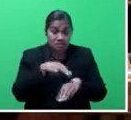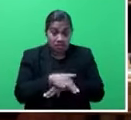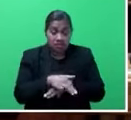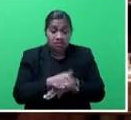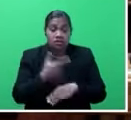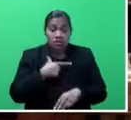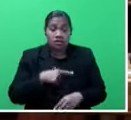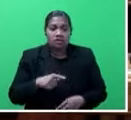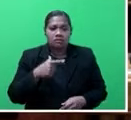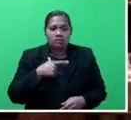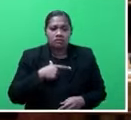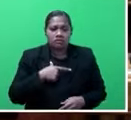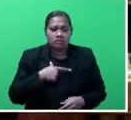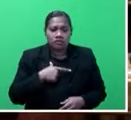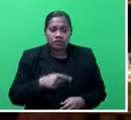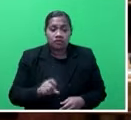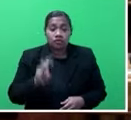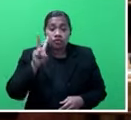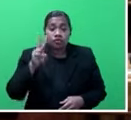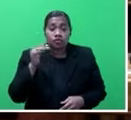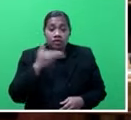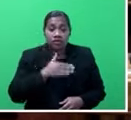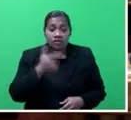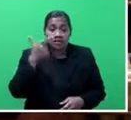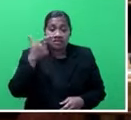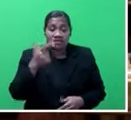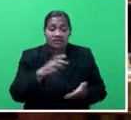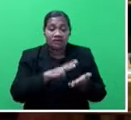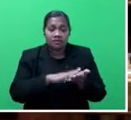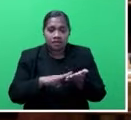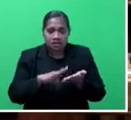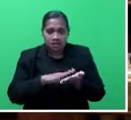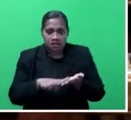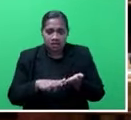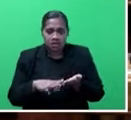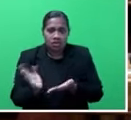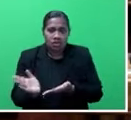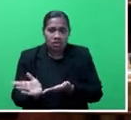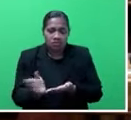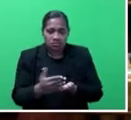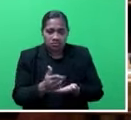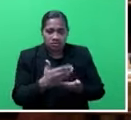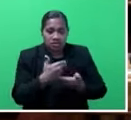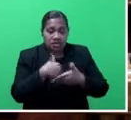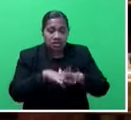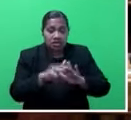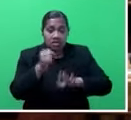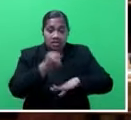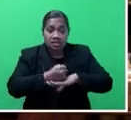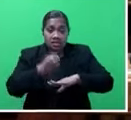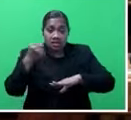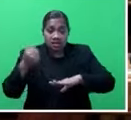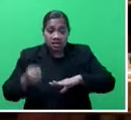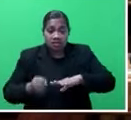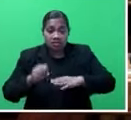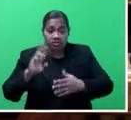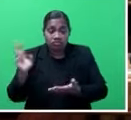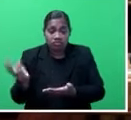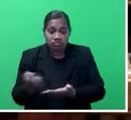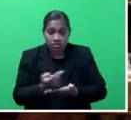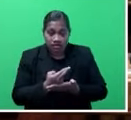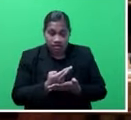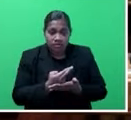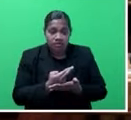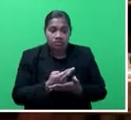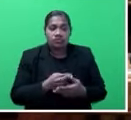to a 207 million over-collection in government revenue and tighter control